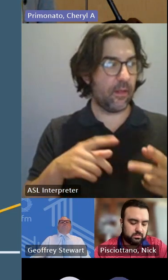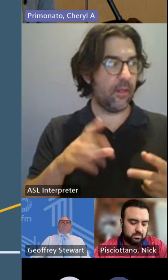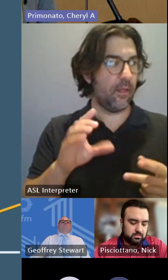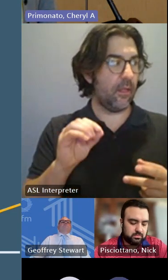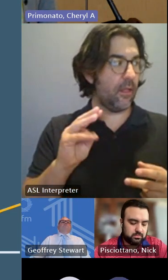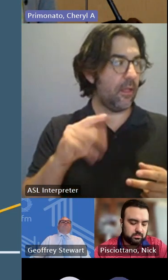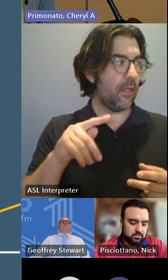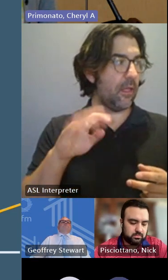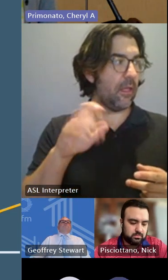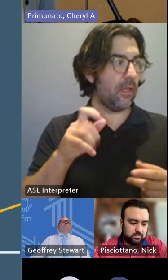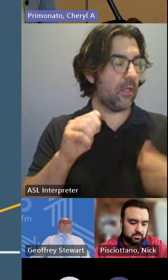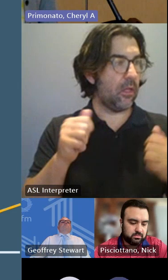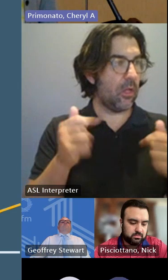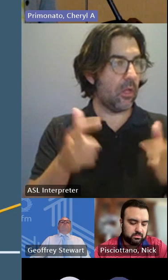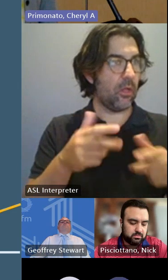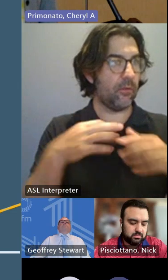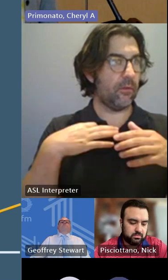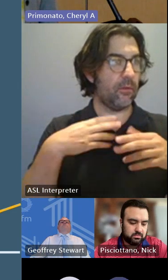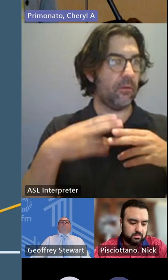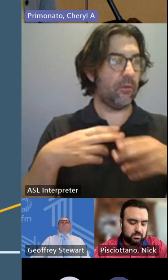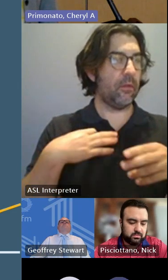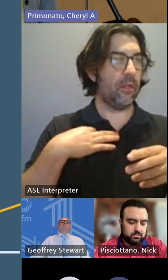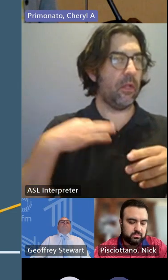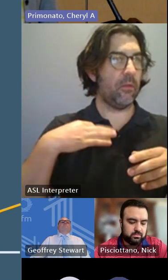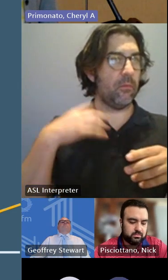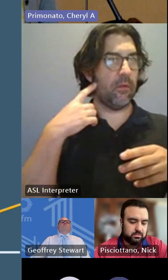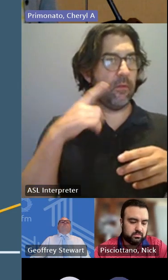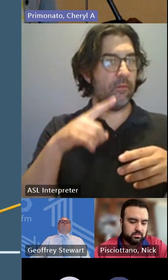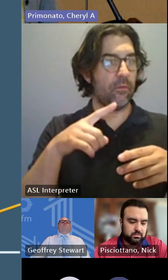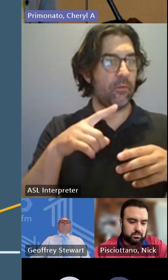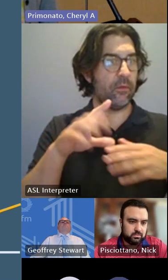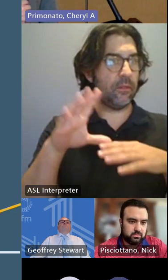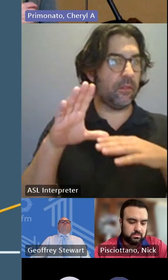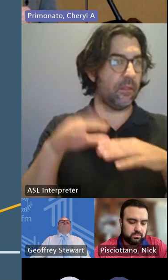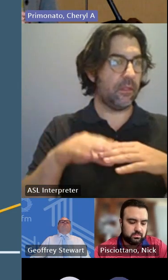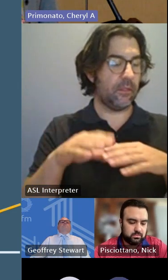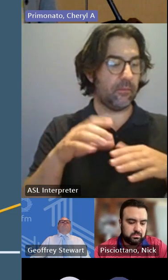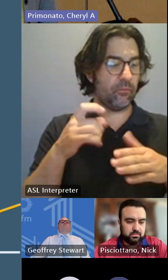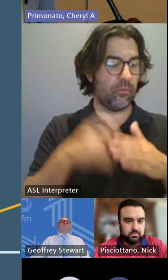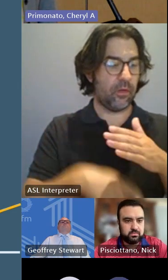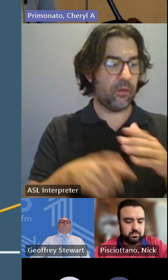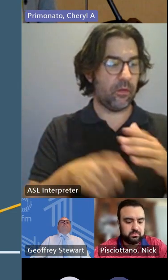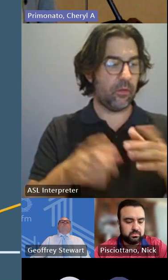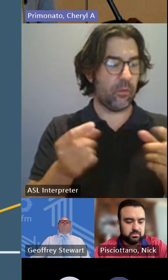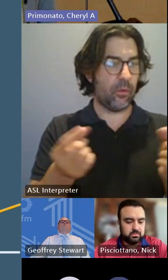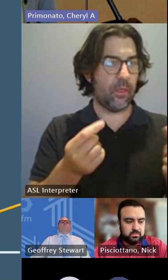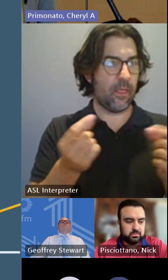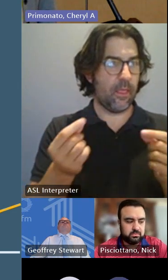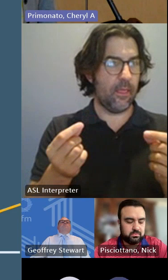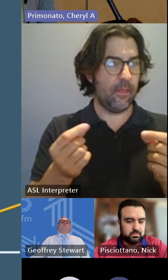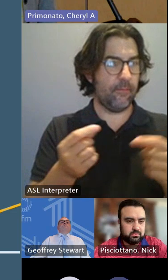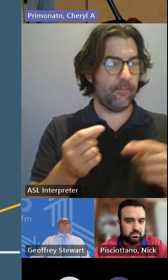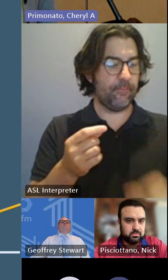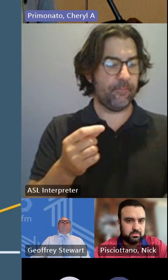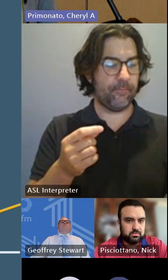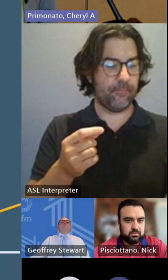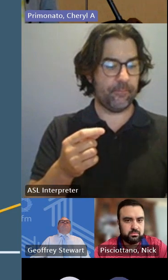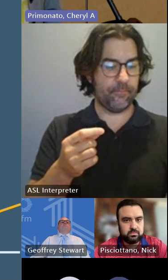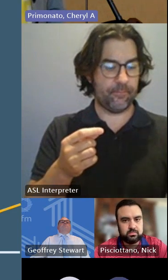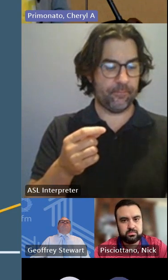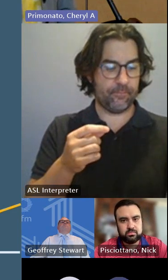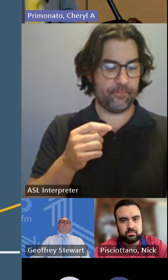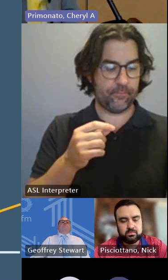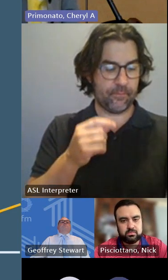is considered eligible in return for a deeply discounted price. So what we're test driving here is instead of a monthly pass